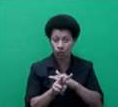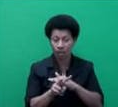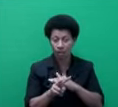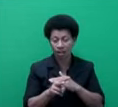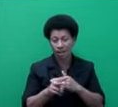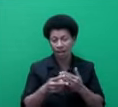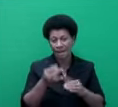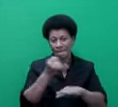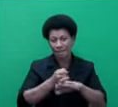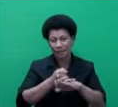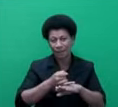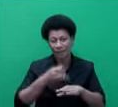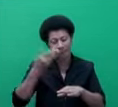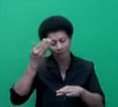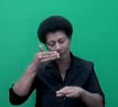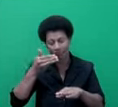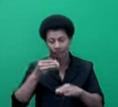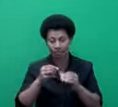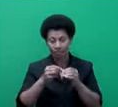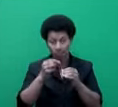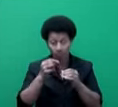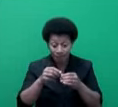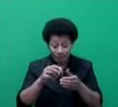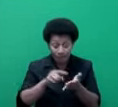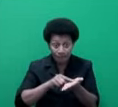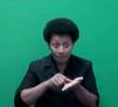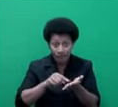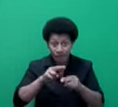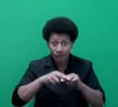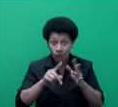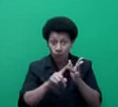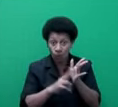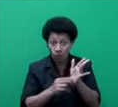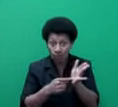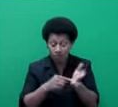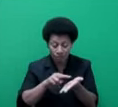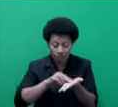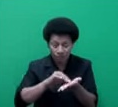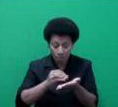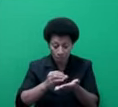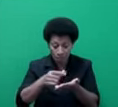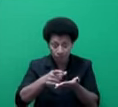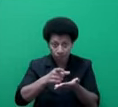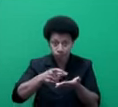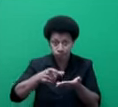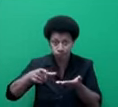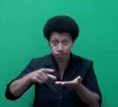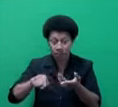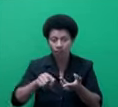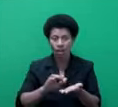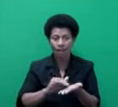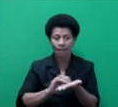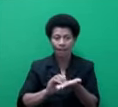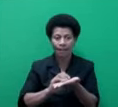actually increase the size of the font or even enable an automated readout of the text on the particular page, sir.